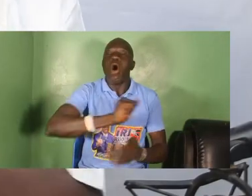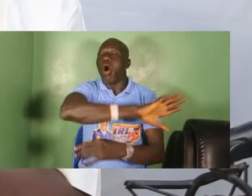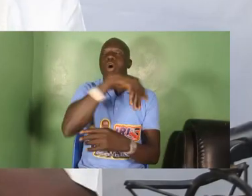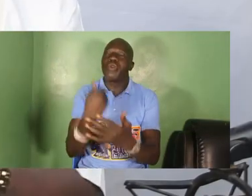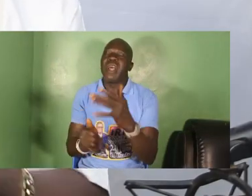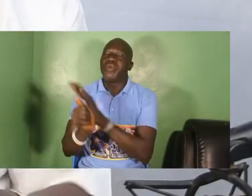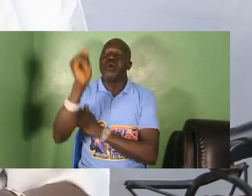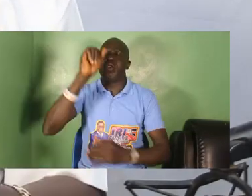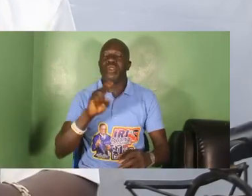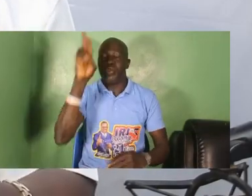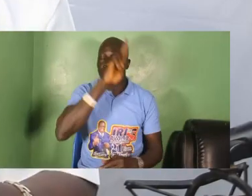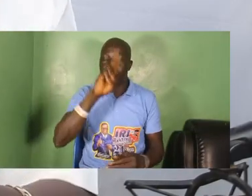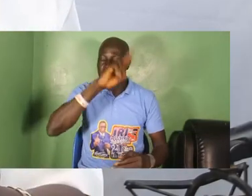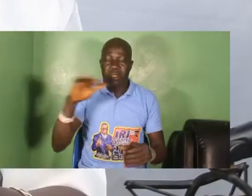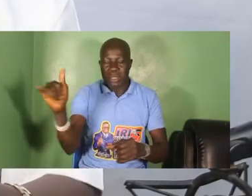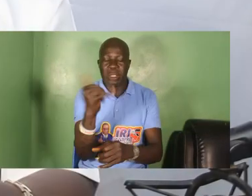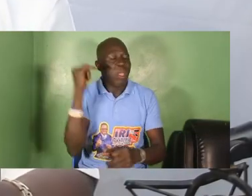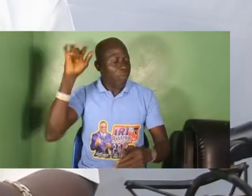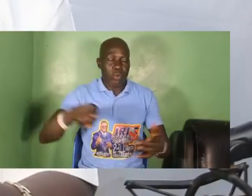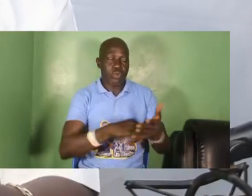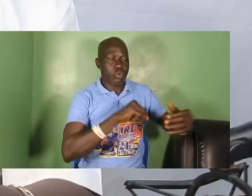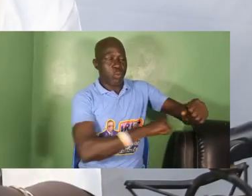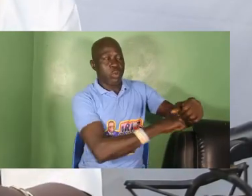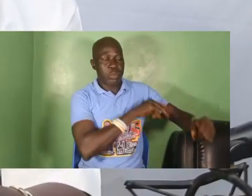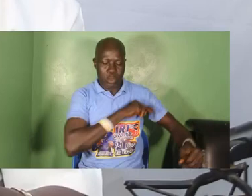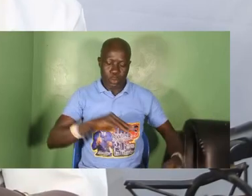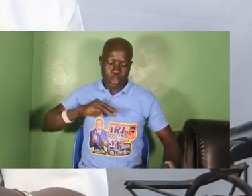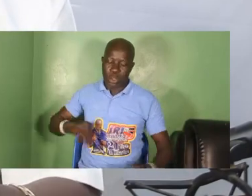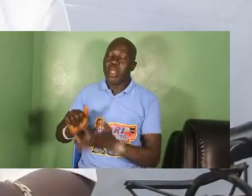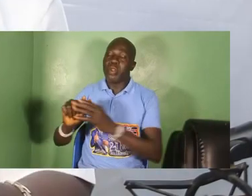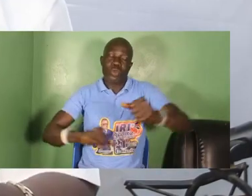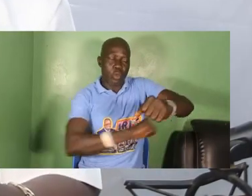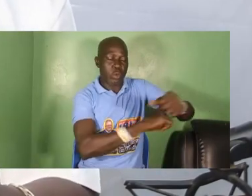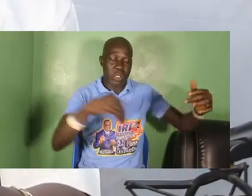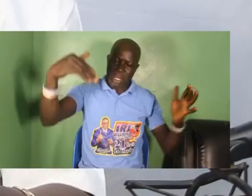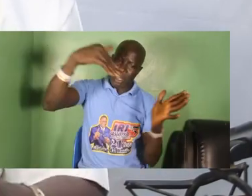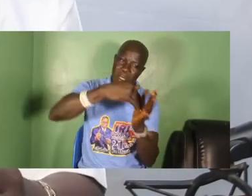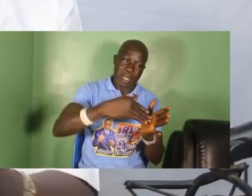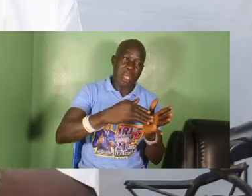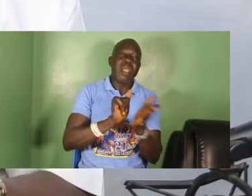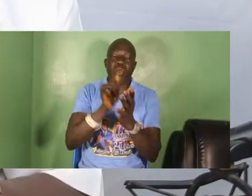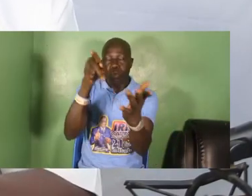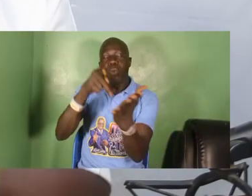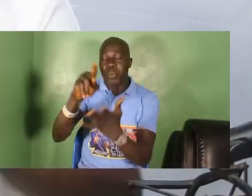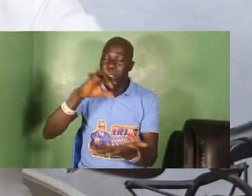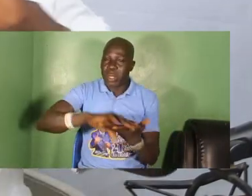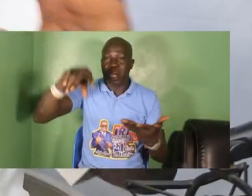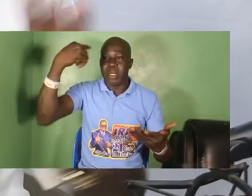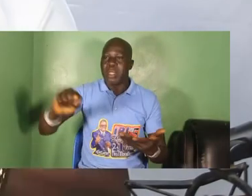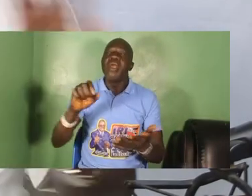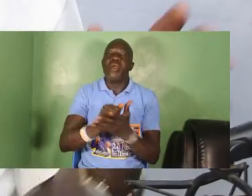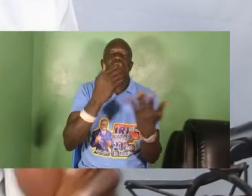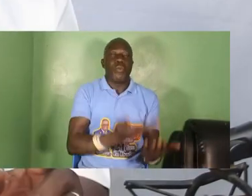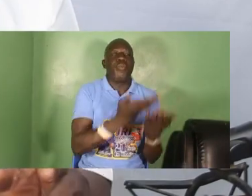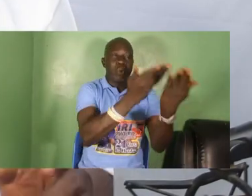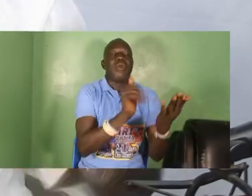It all of it that God is using for to support this ministry. To support you will still support us. You want to pay your tithe, pay your offering, you want to